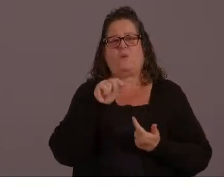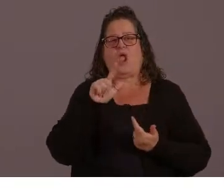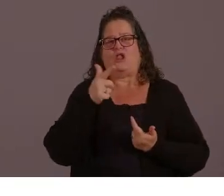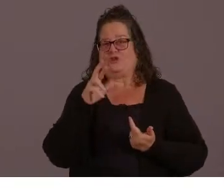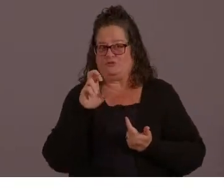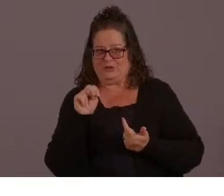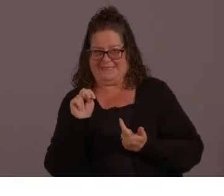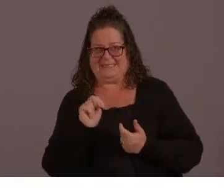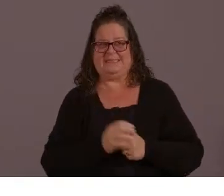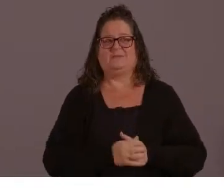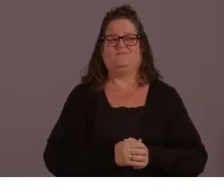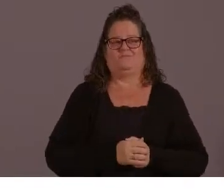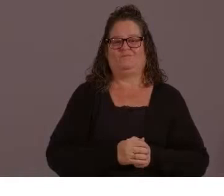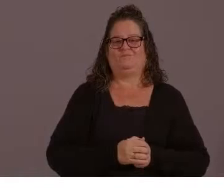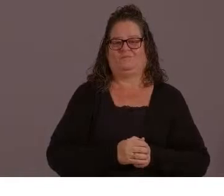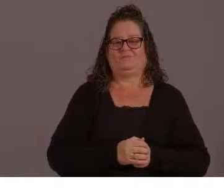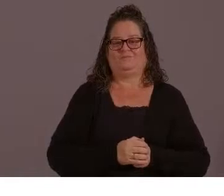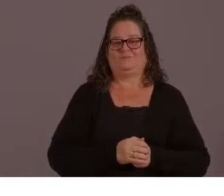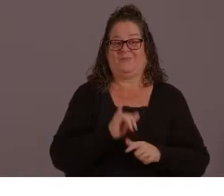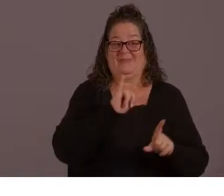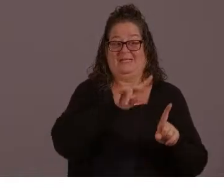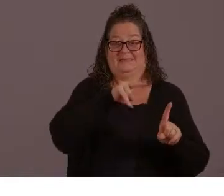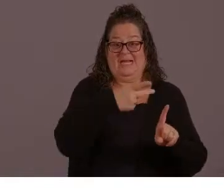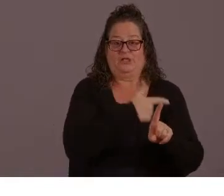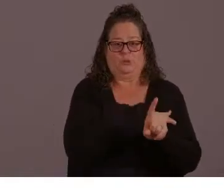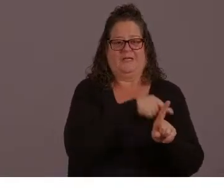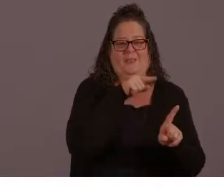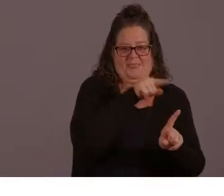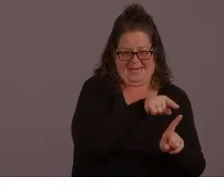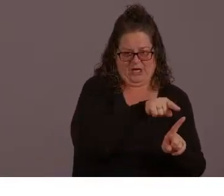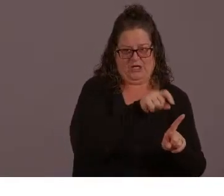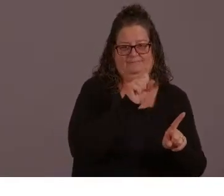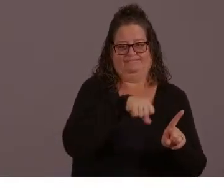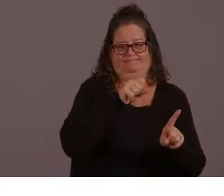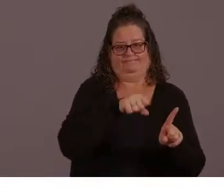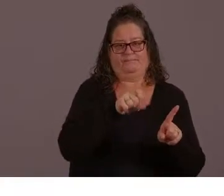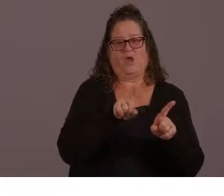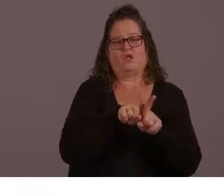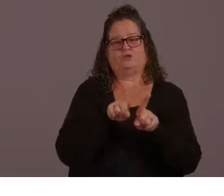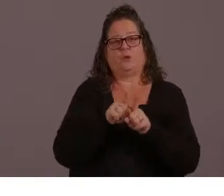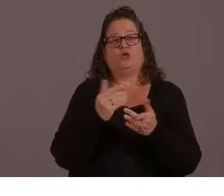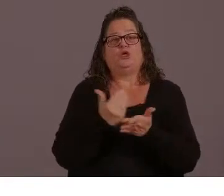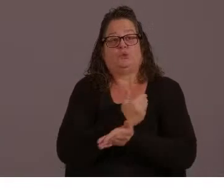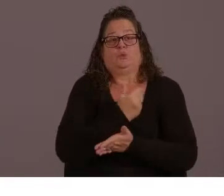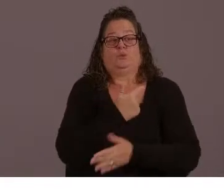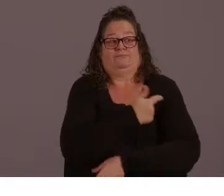second doses as well as first doses for those that wish to receive their doses there.